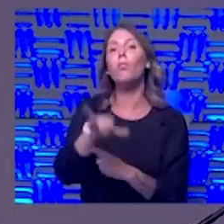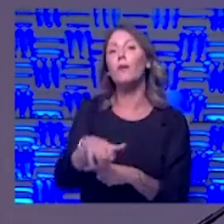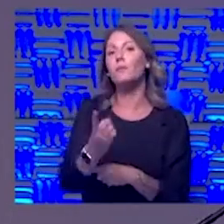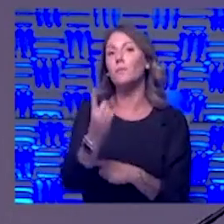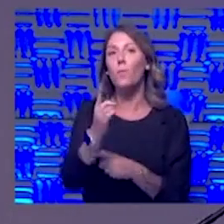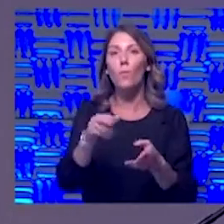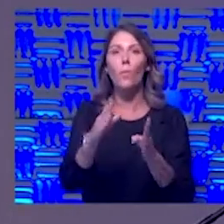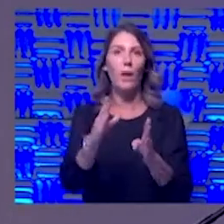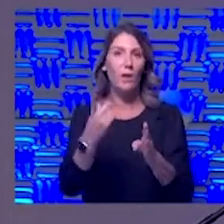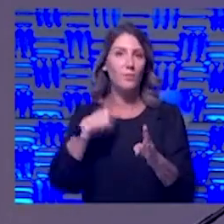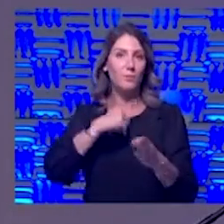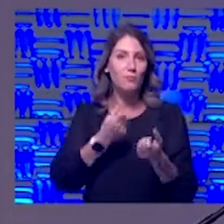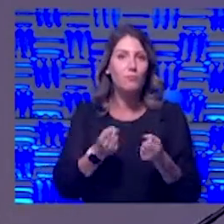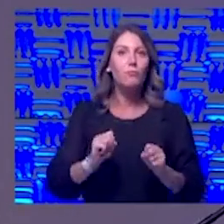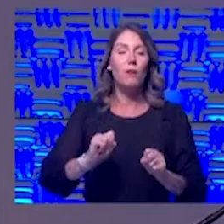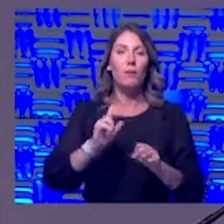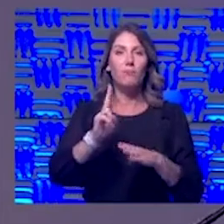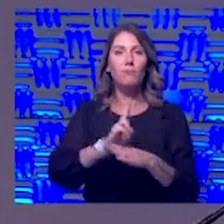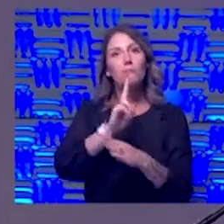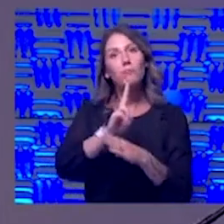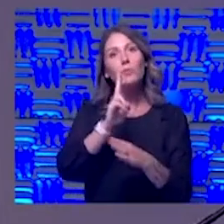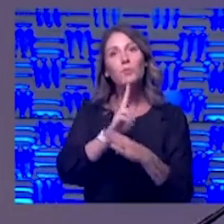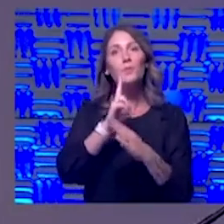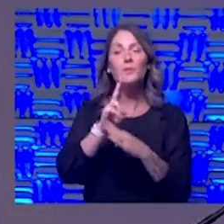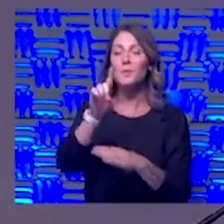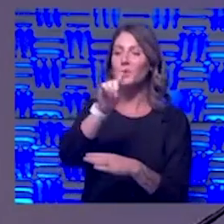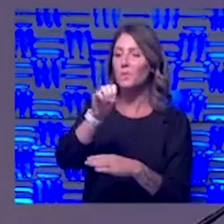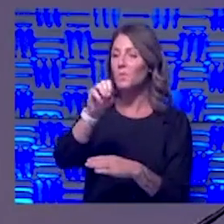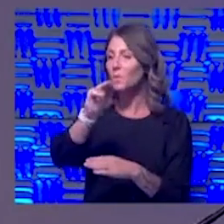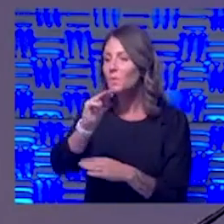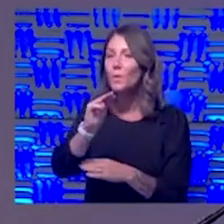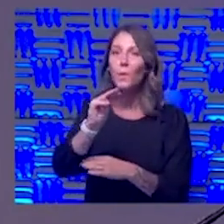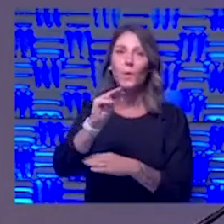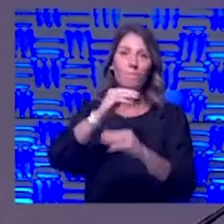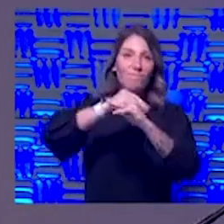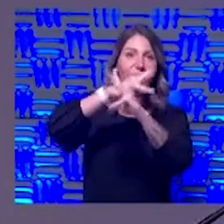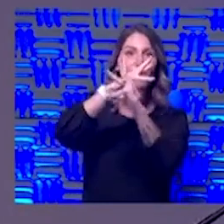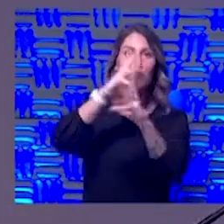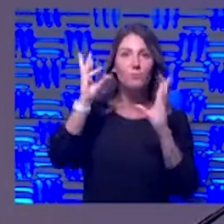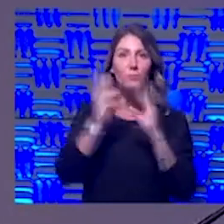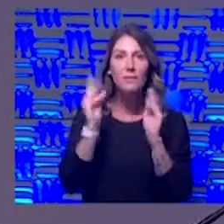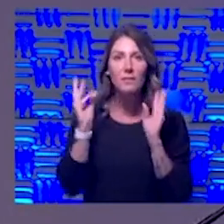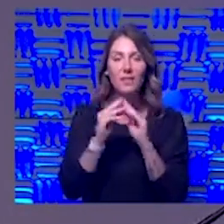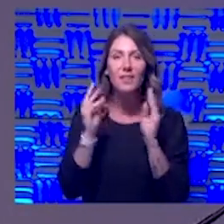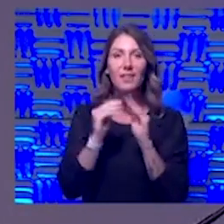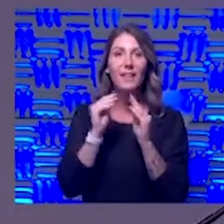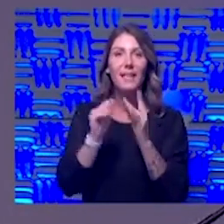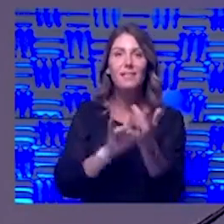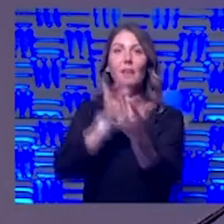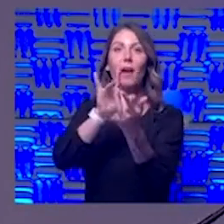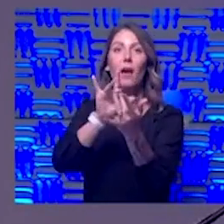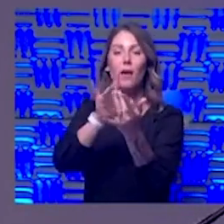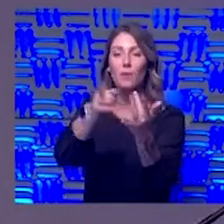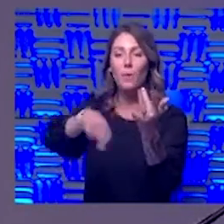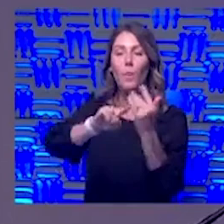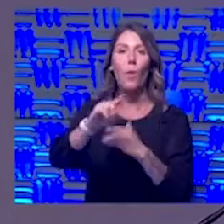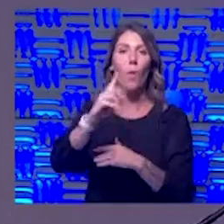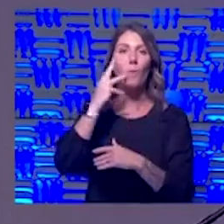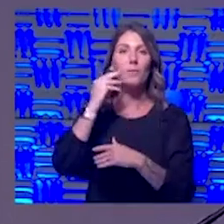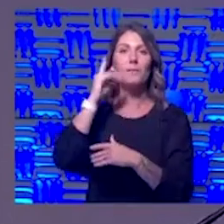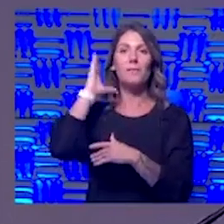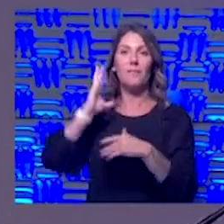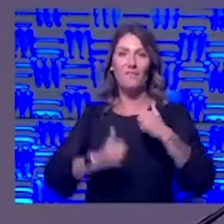of the ways that we've tried to use Zoom or virtual meetings to try and reach out to those veterans and